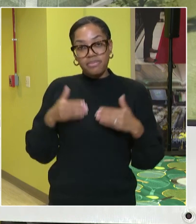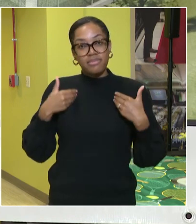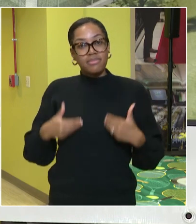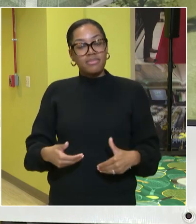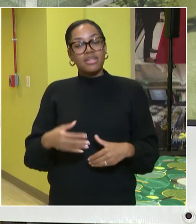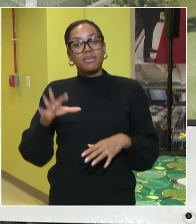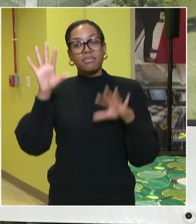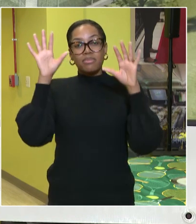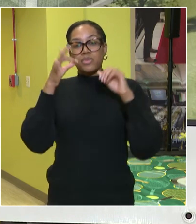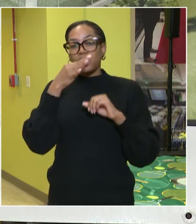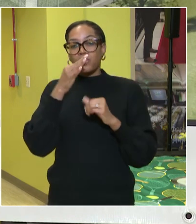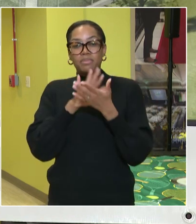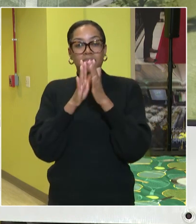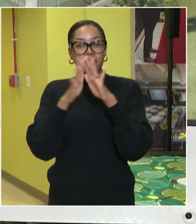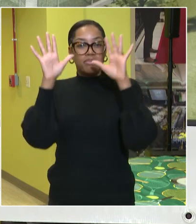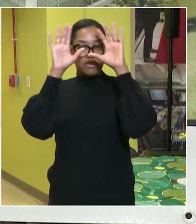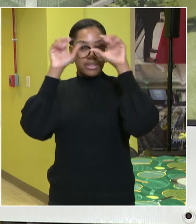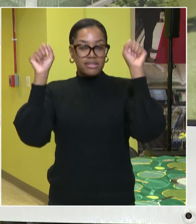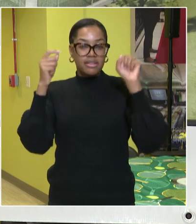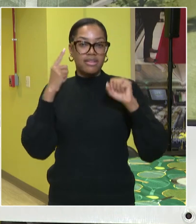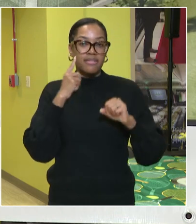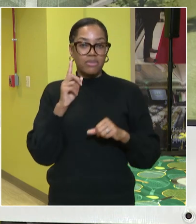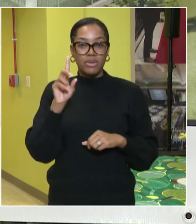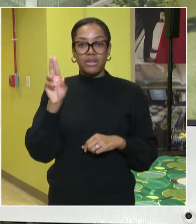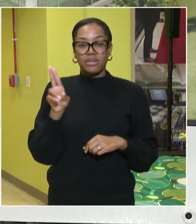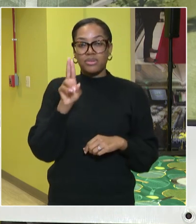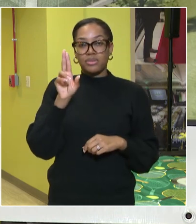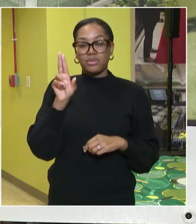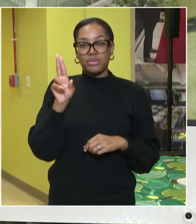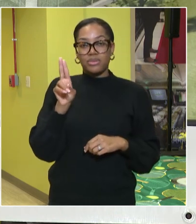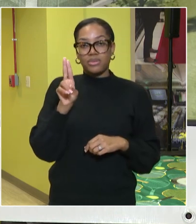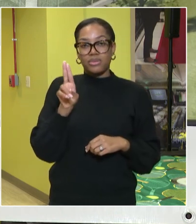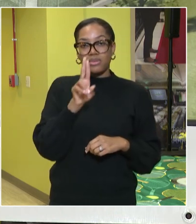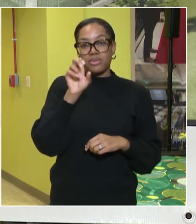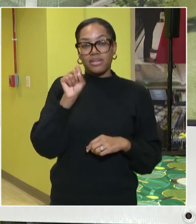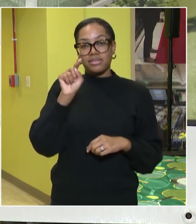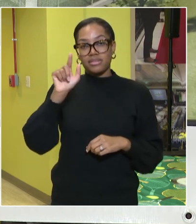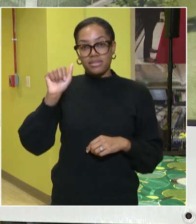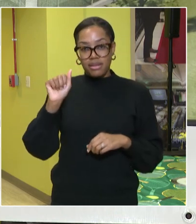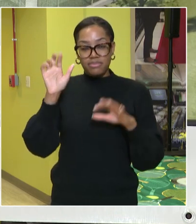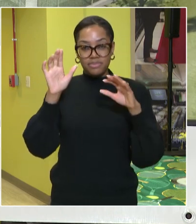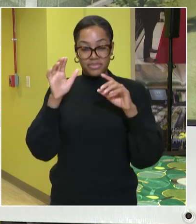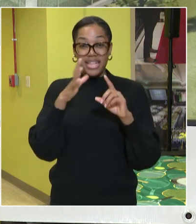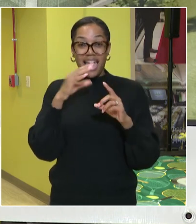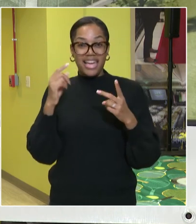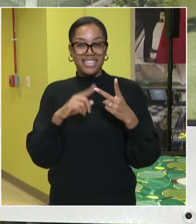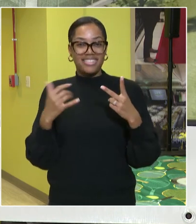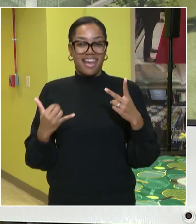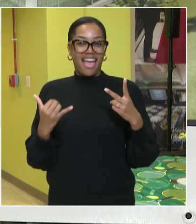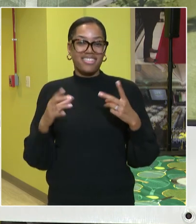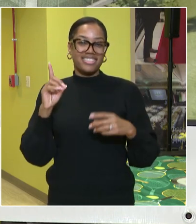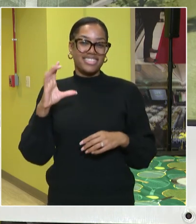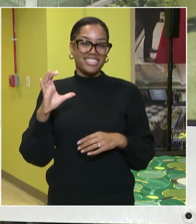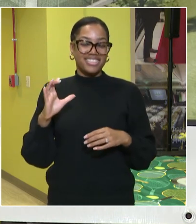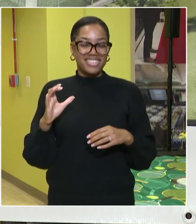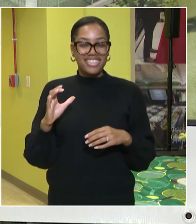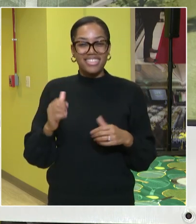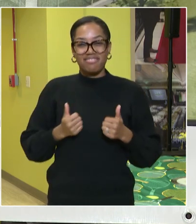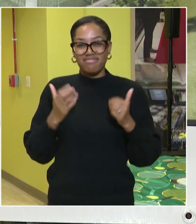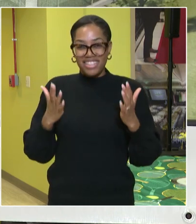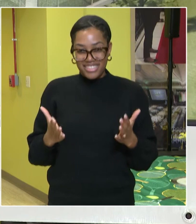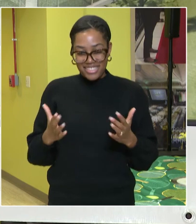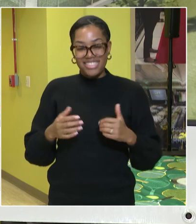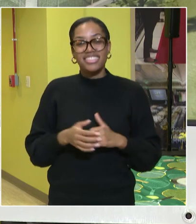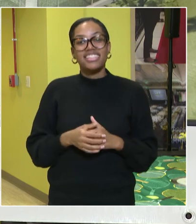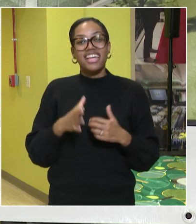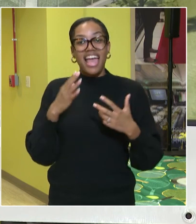Tennis Association and as a former D.C. resident now living across the river, and as a former board member of the Recreation Wish